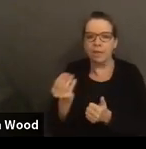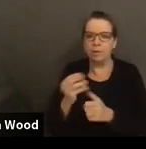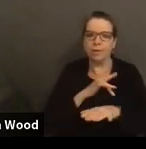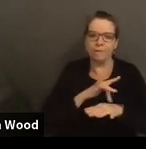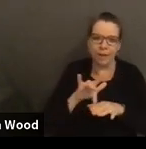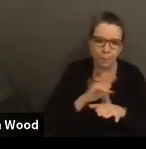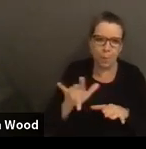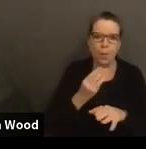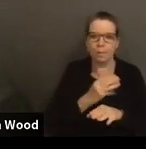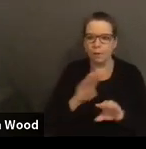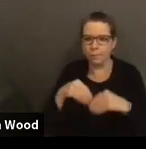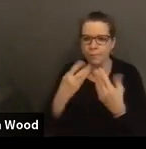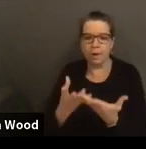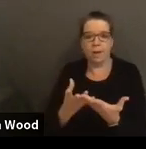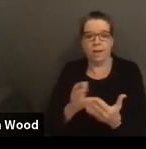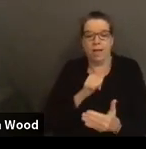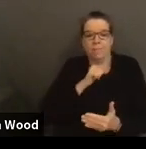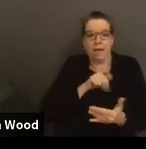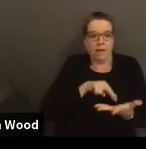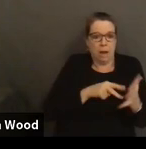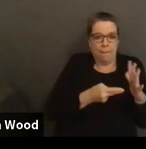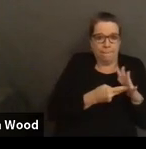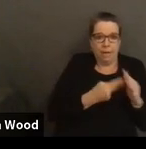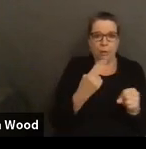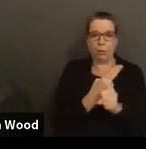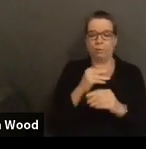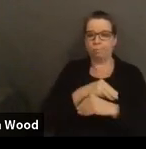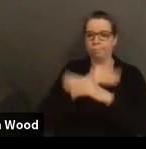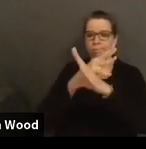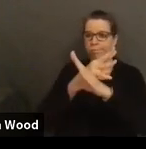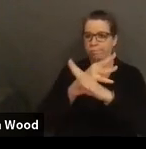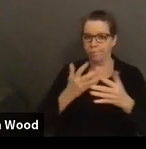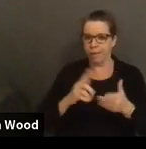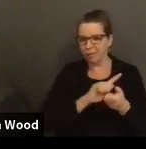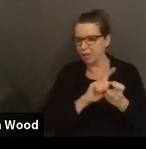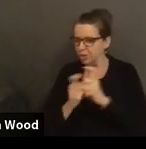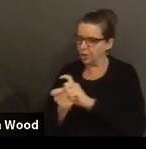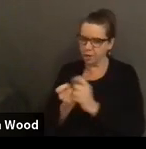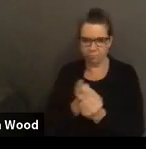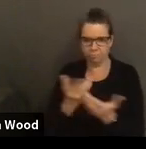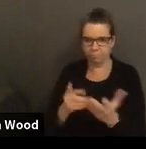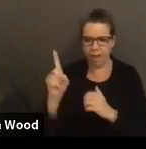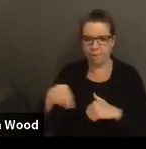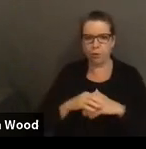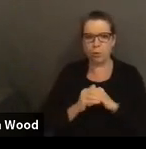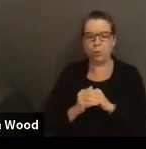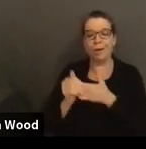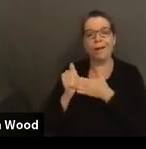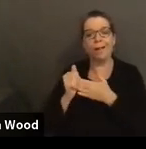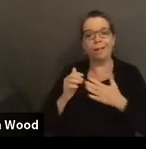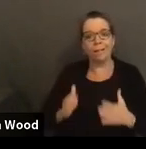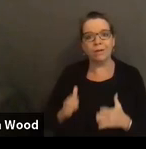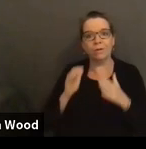to provide because they were not intended to be used in this virtual environment. Leaders are dealing with